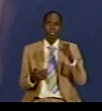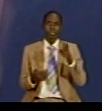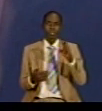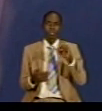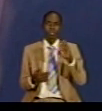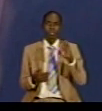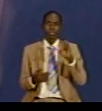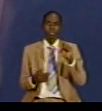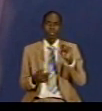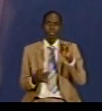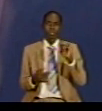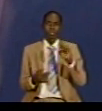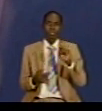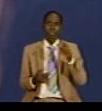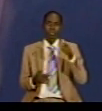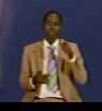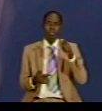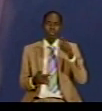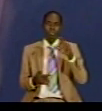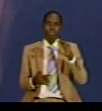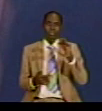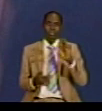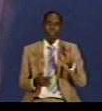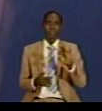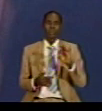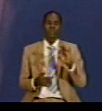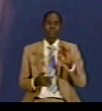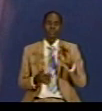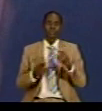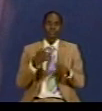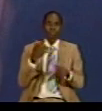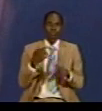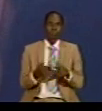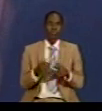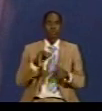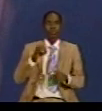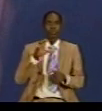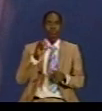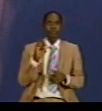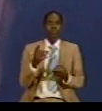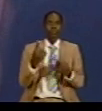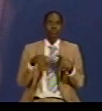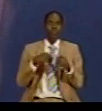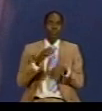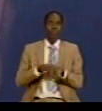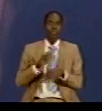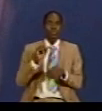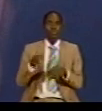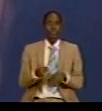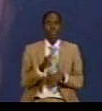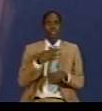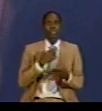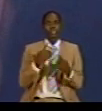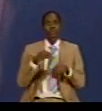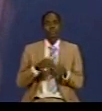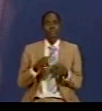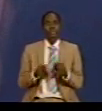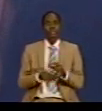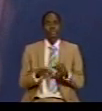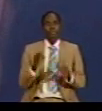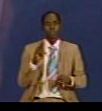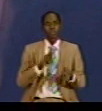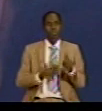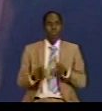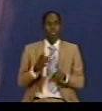chapter 29. Then Jacob went on his journey and came into the land of the people of the east.